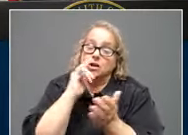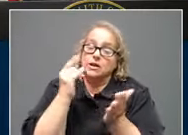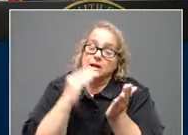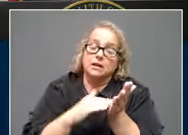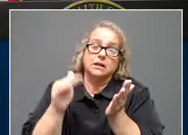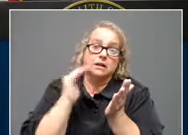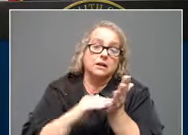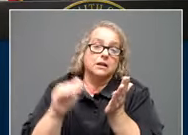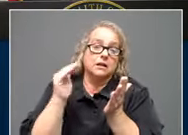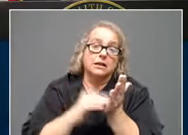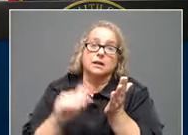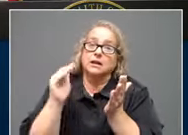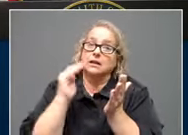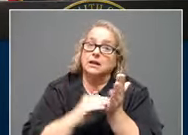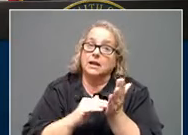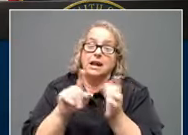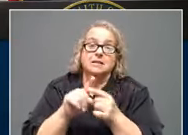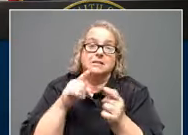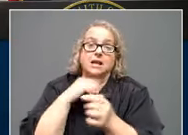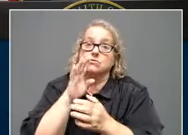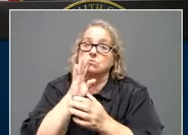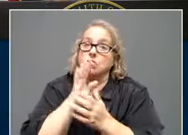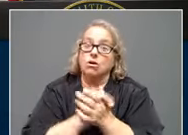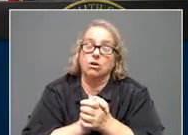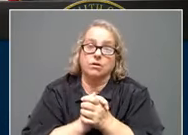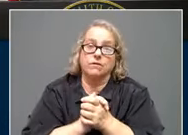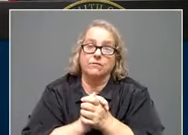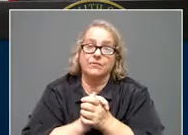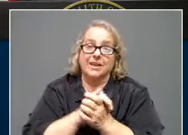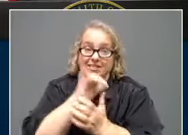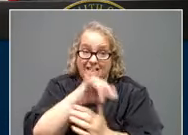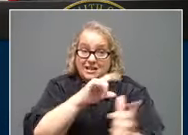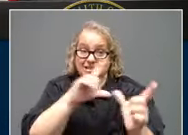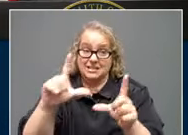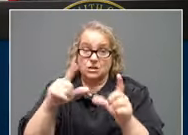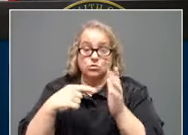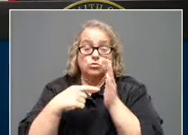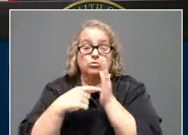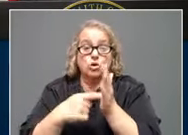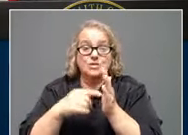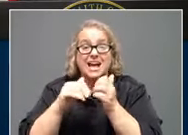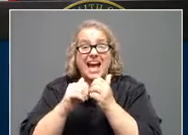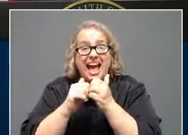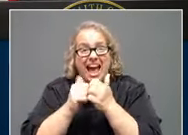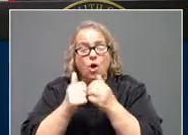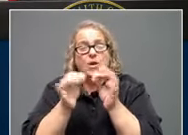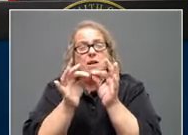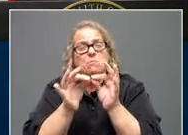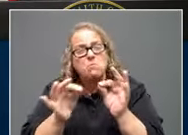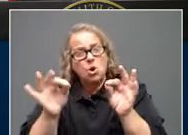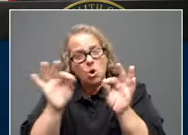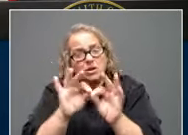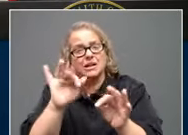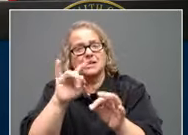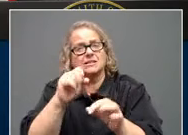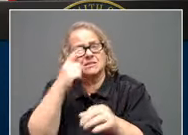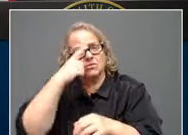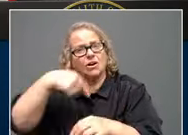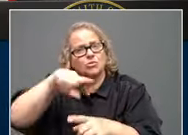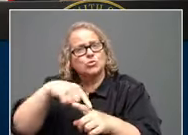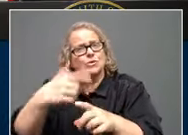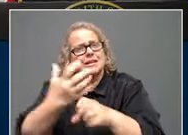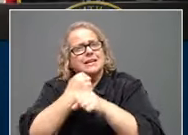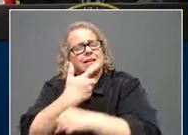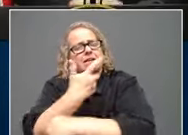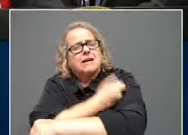and again as I talk. This slide shows how important it is for us to get vaccinated. If you